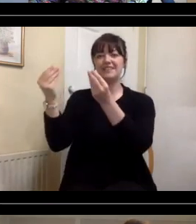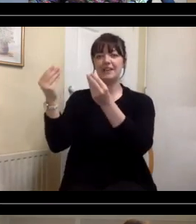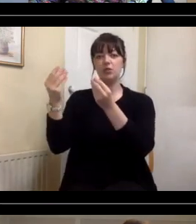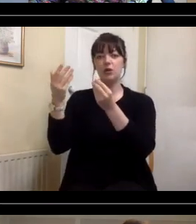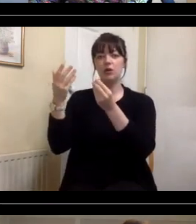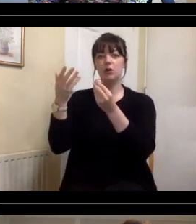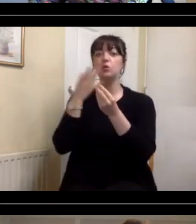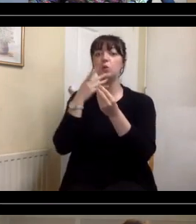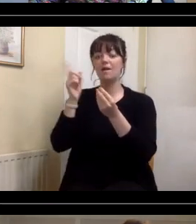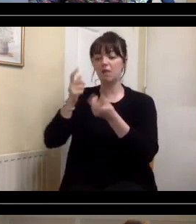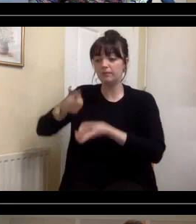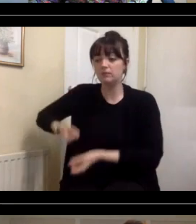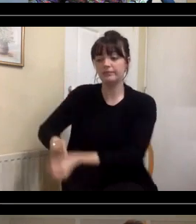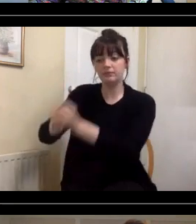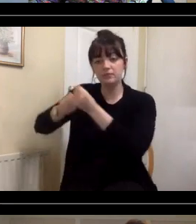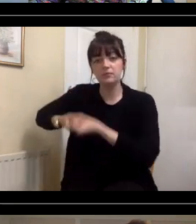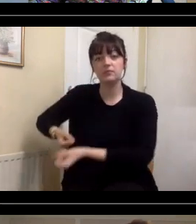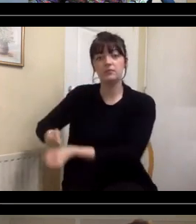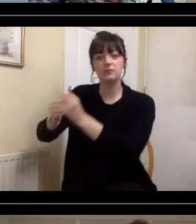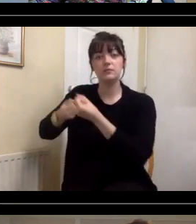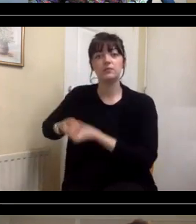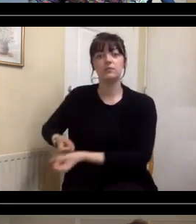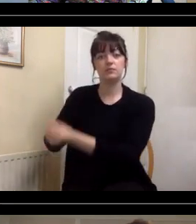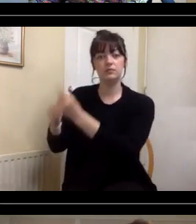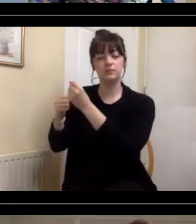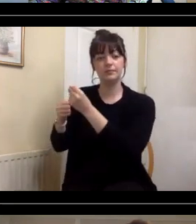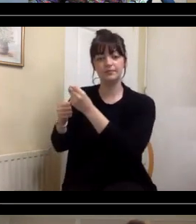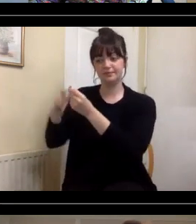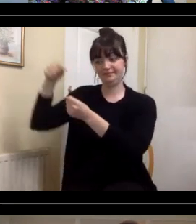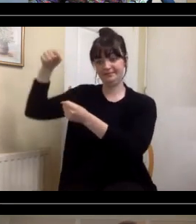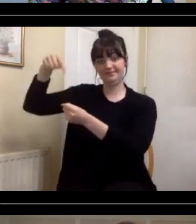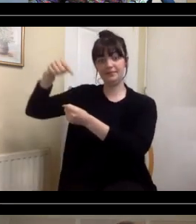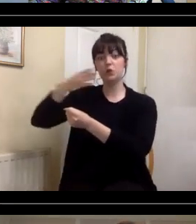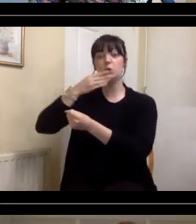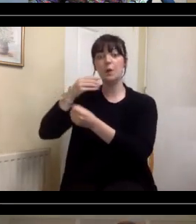the cutting on the approach to the